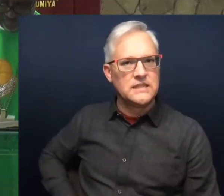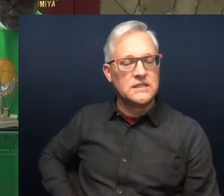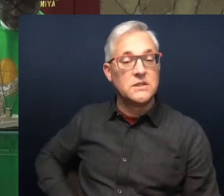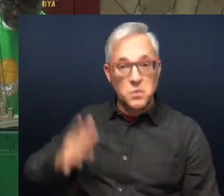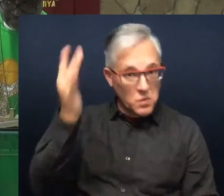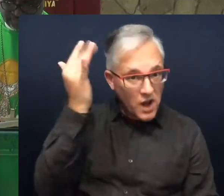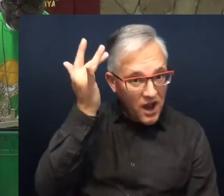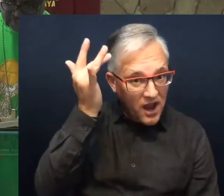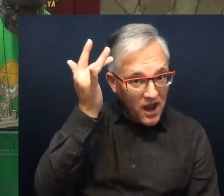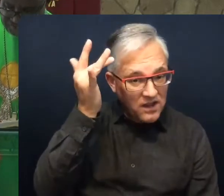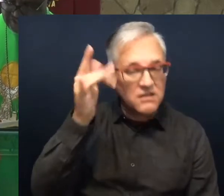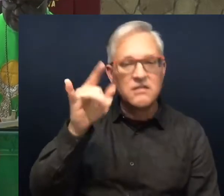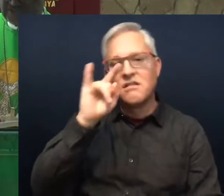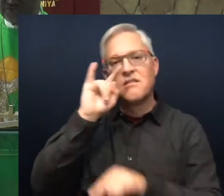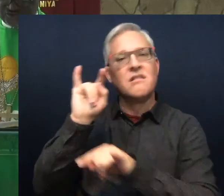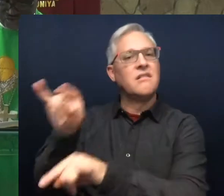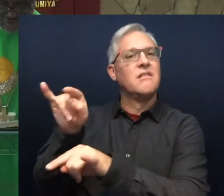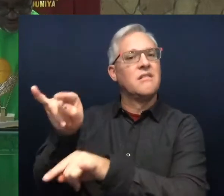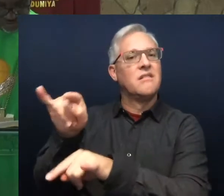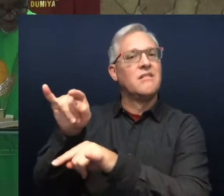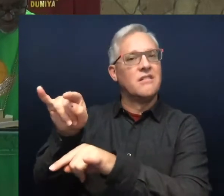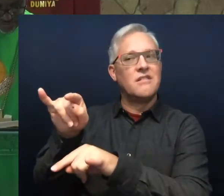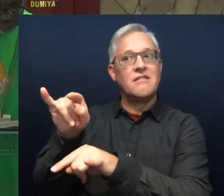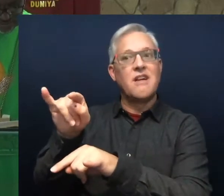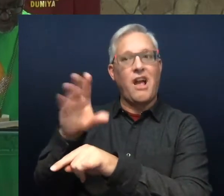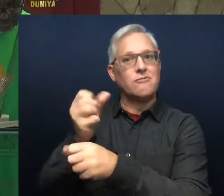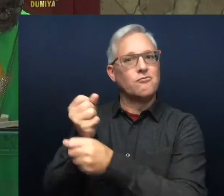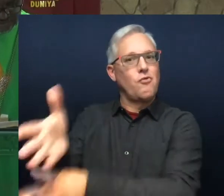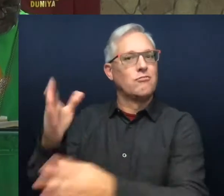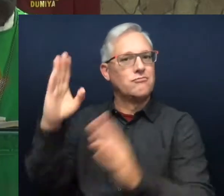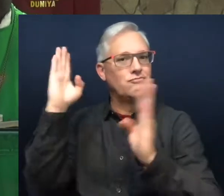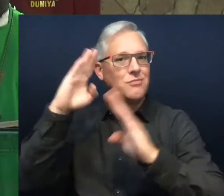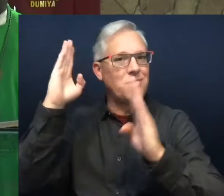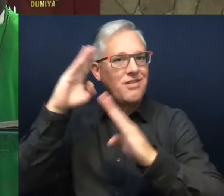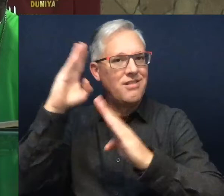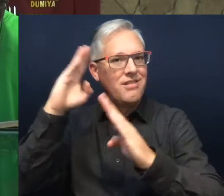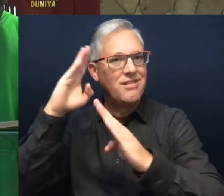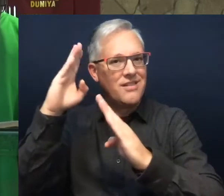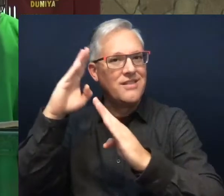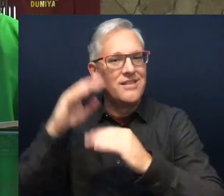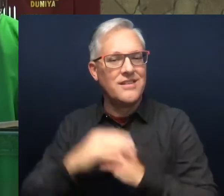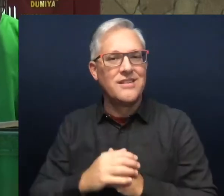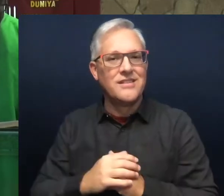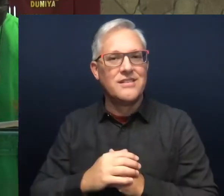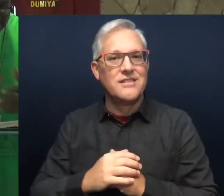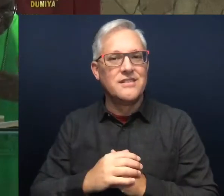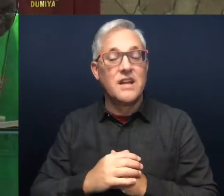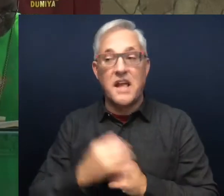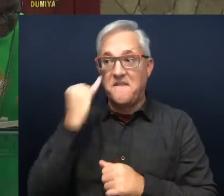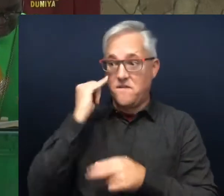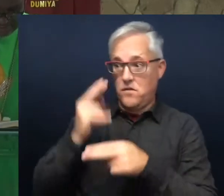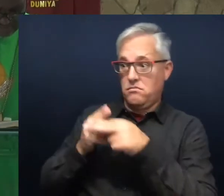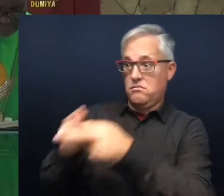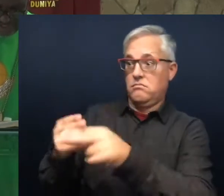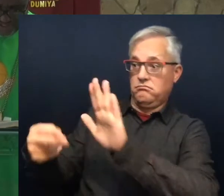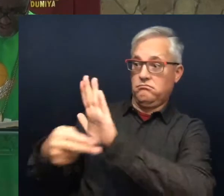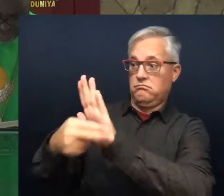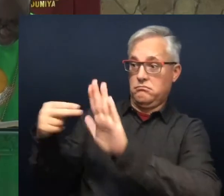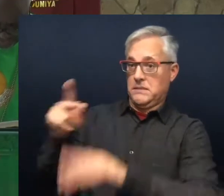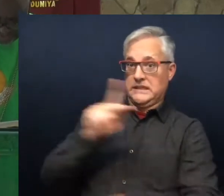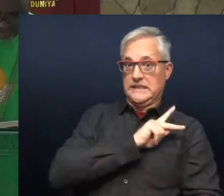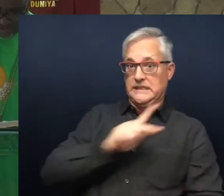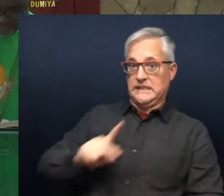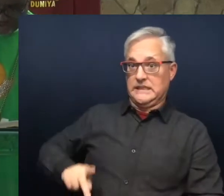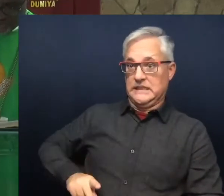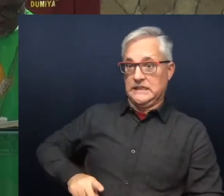mock him and to get him into trouble. To get him into trouble because the title king itself is